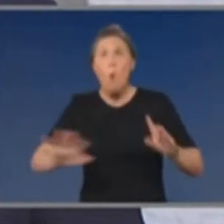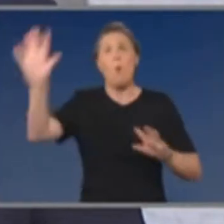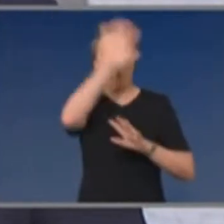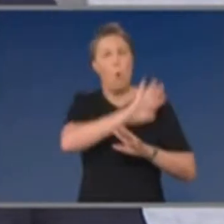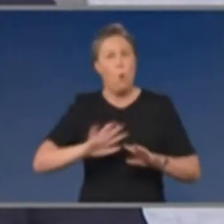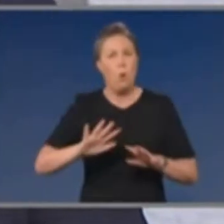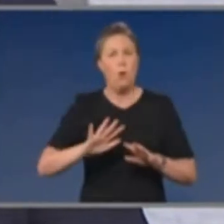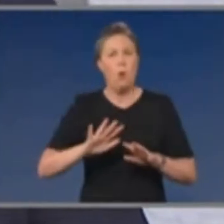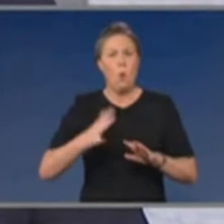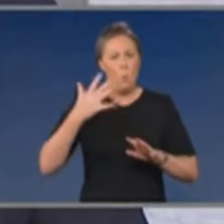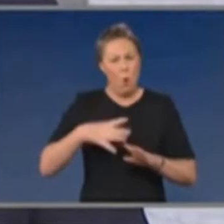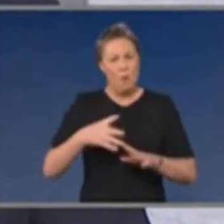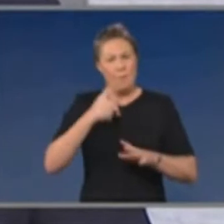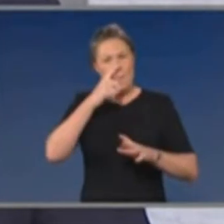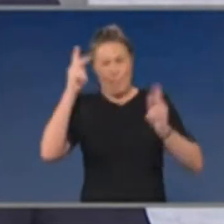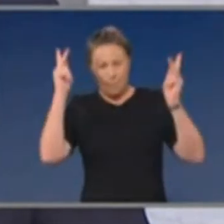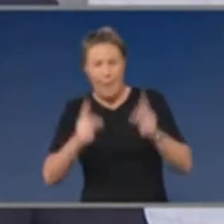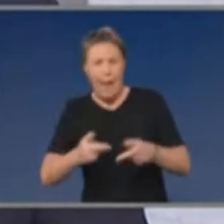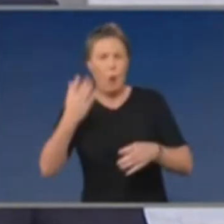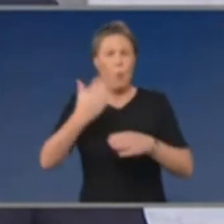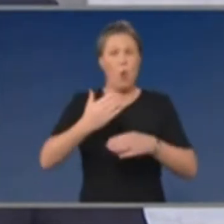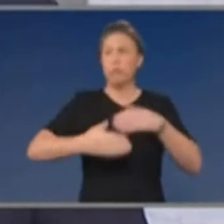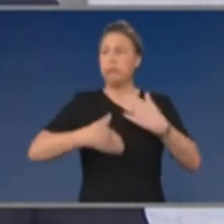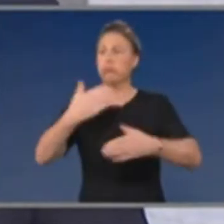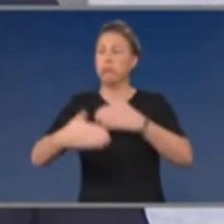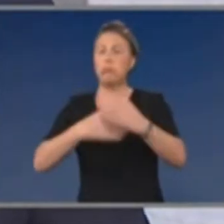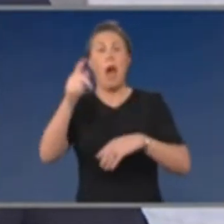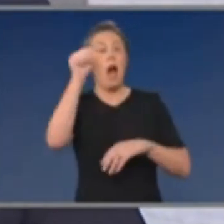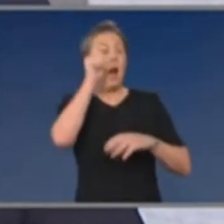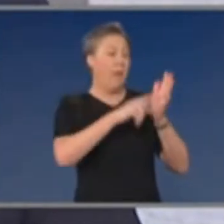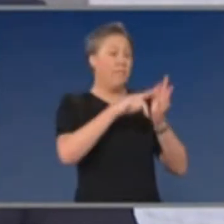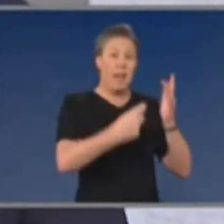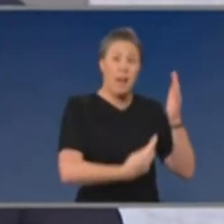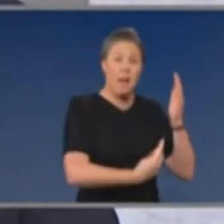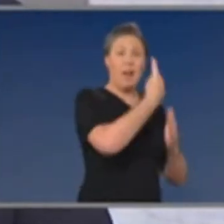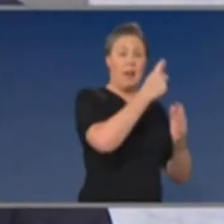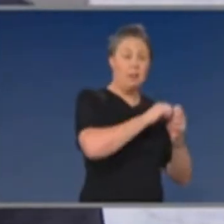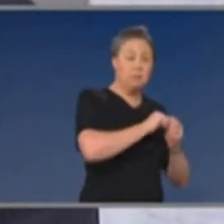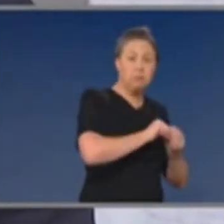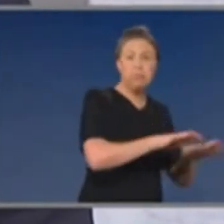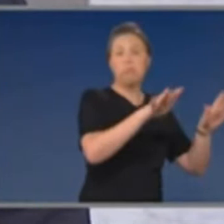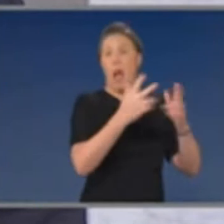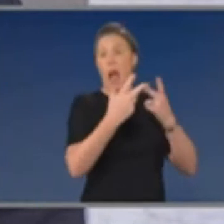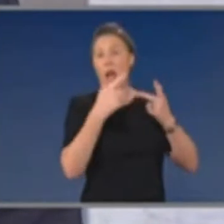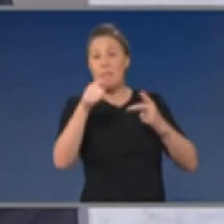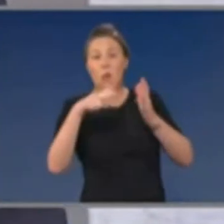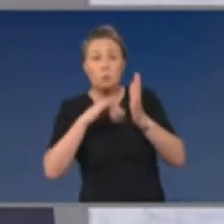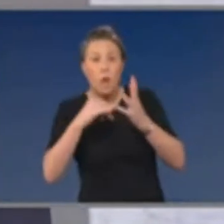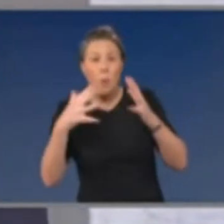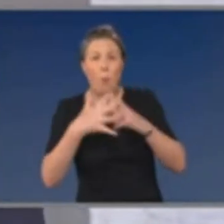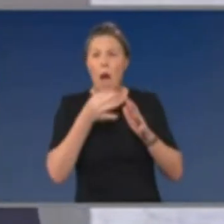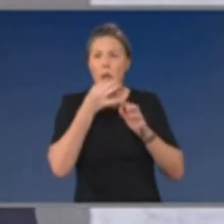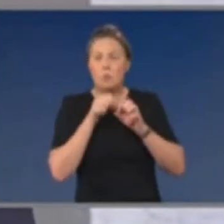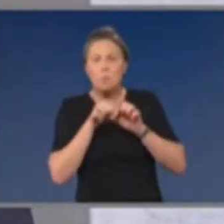health situation in Victoria and other states as outbreaks and other challenges emerge.